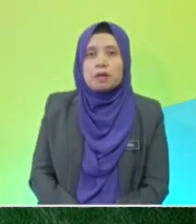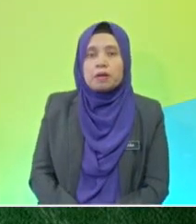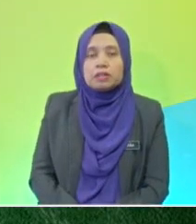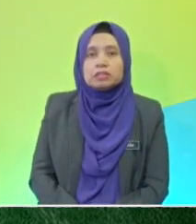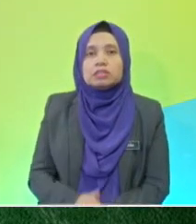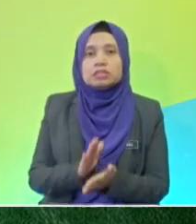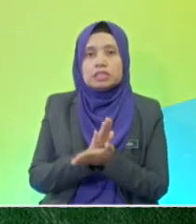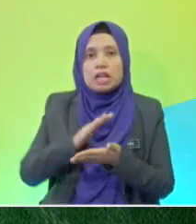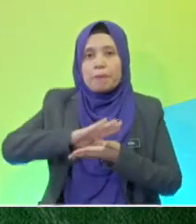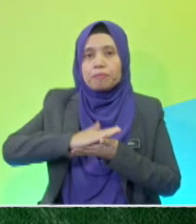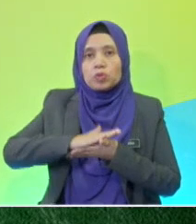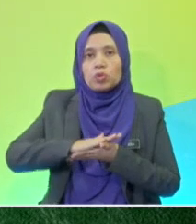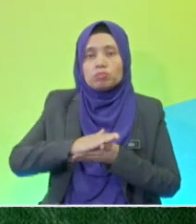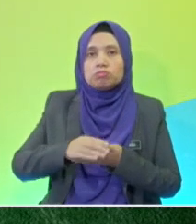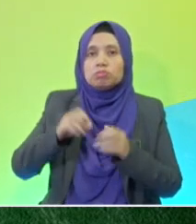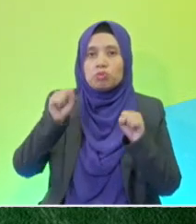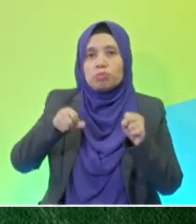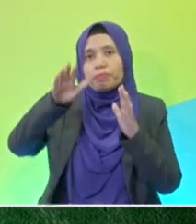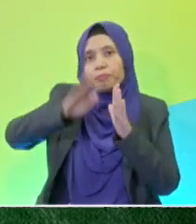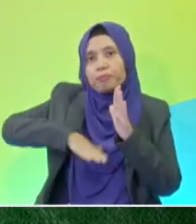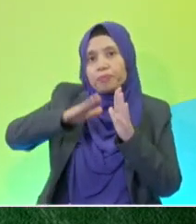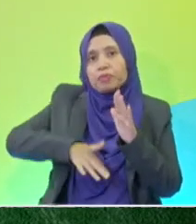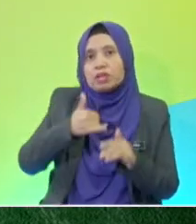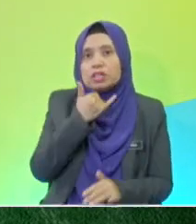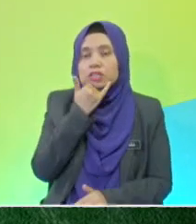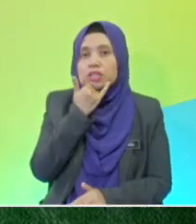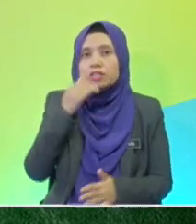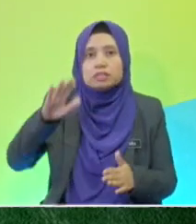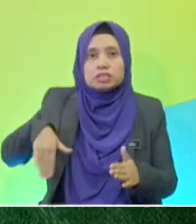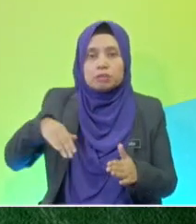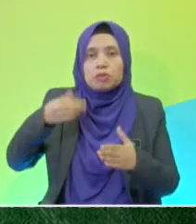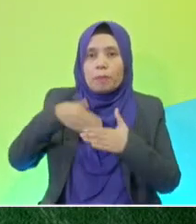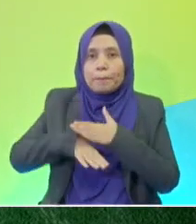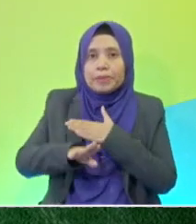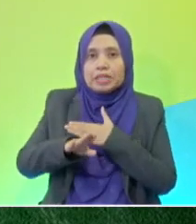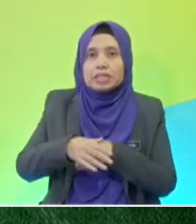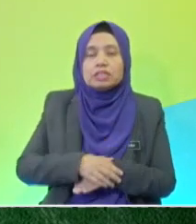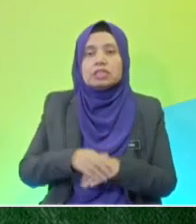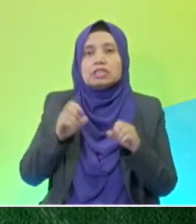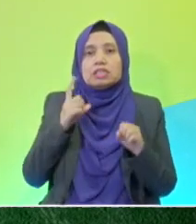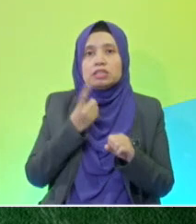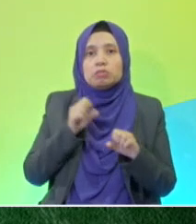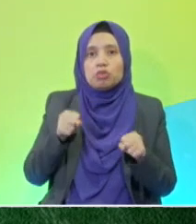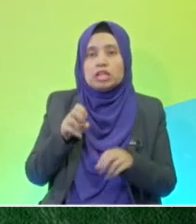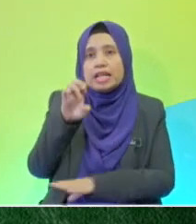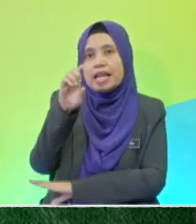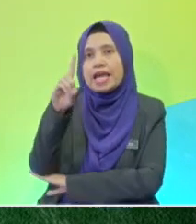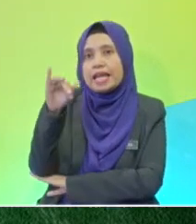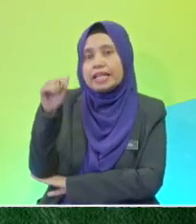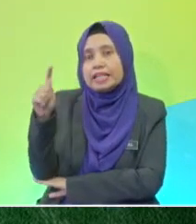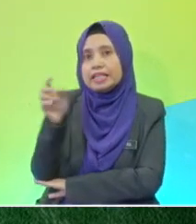the laptop or the desktop, as mentioned by Damien earlier, so that we can delete and edit our